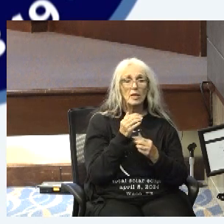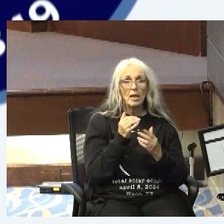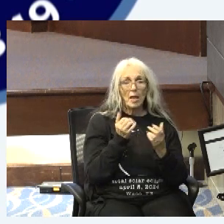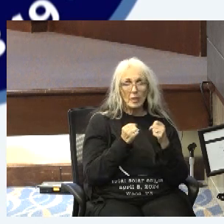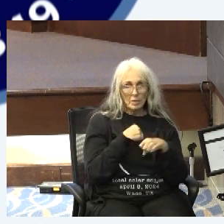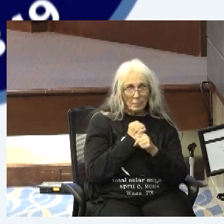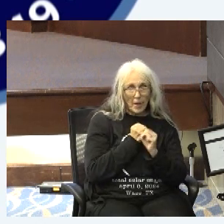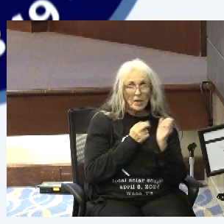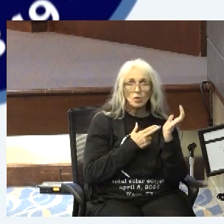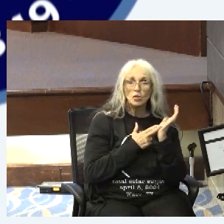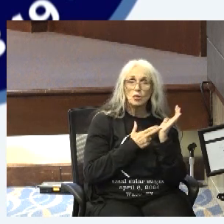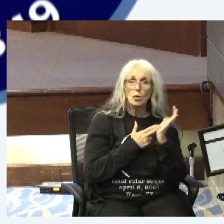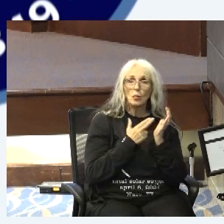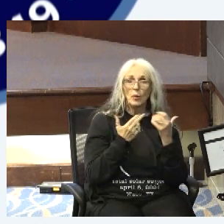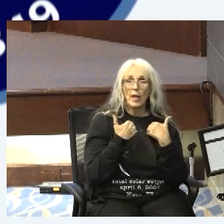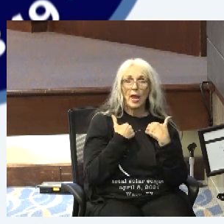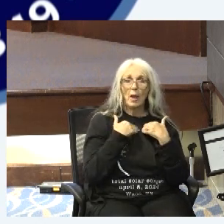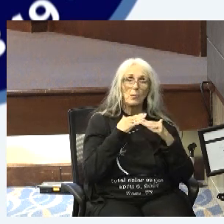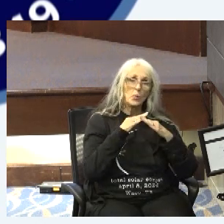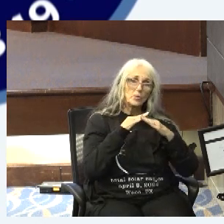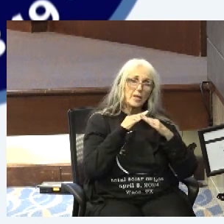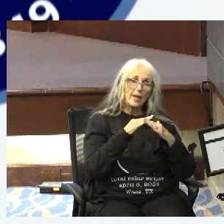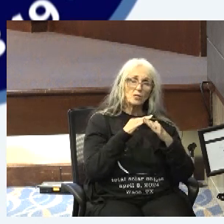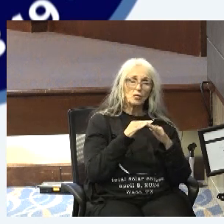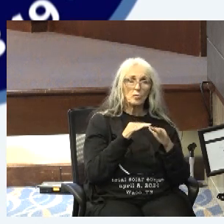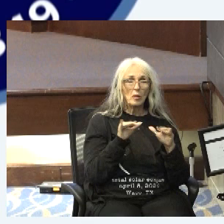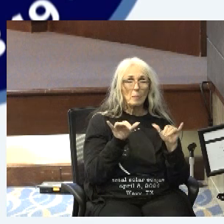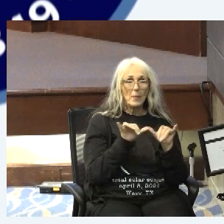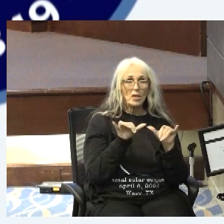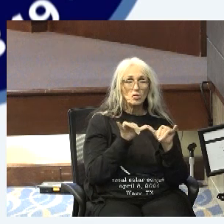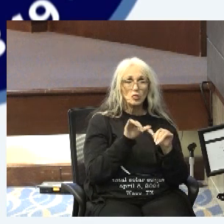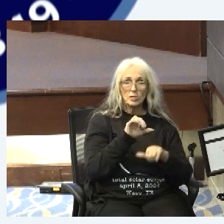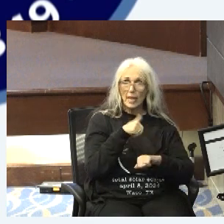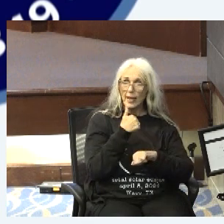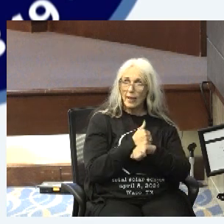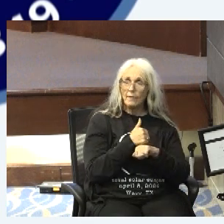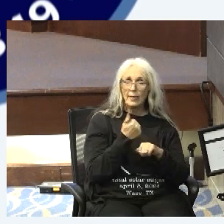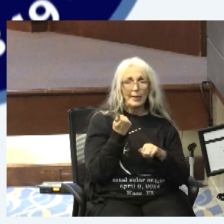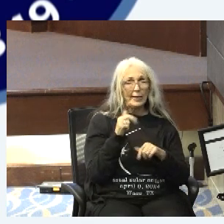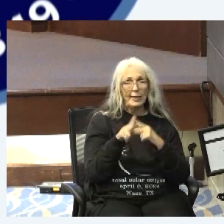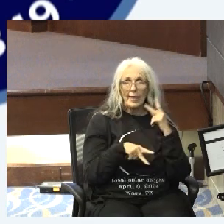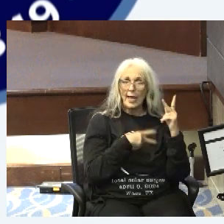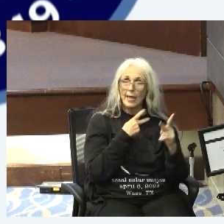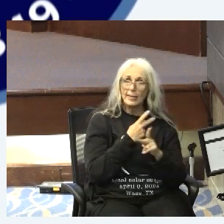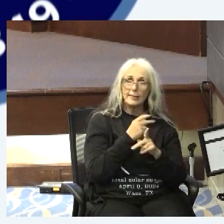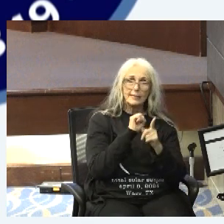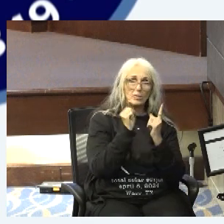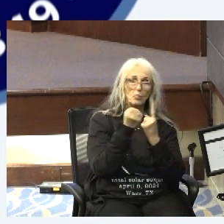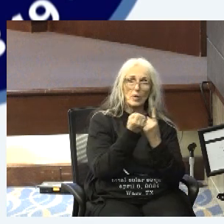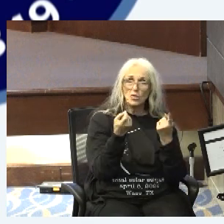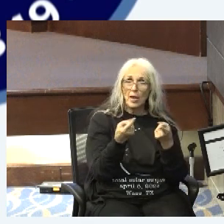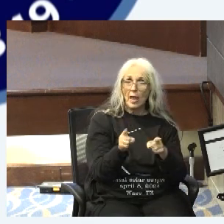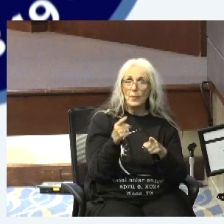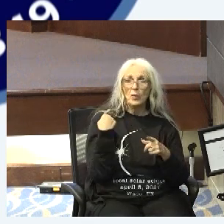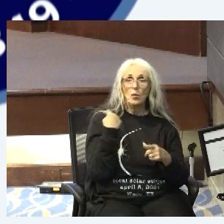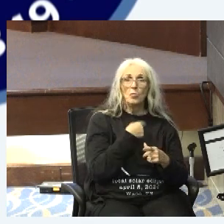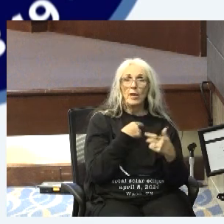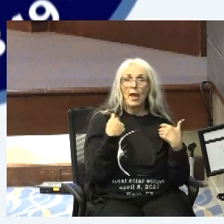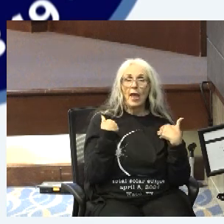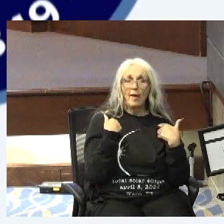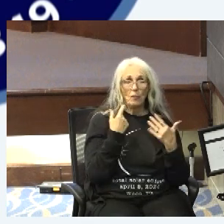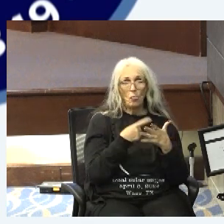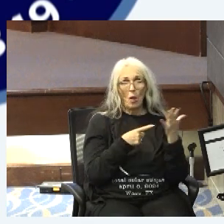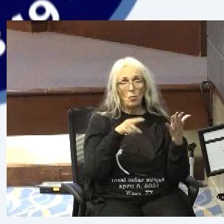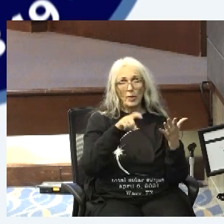making sure that we have the protective measures in place where if any type of situation does arise, we are able to have resources